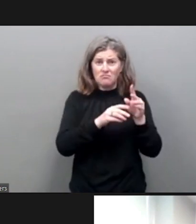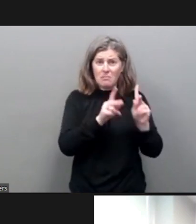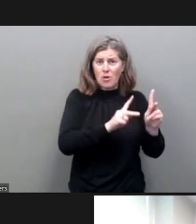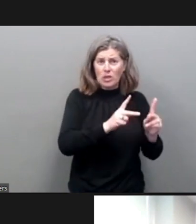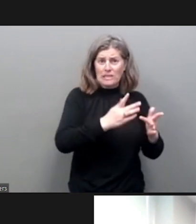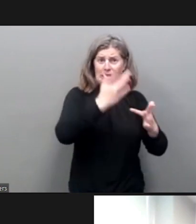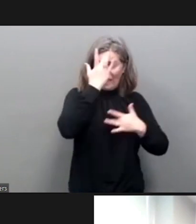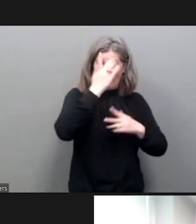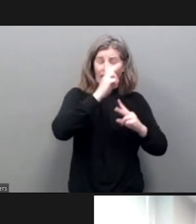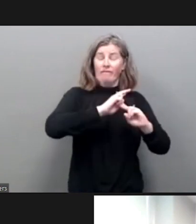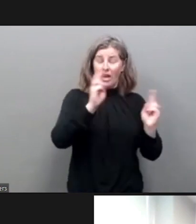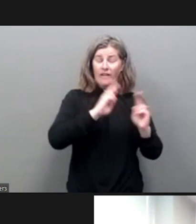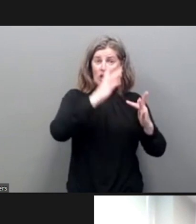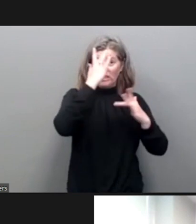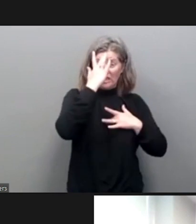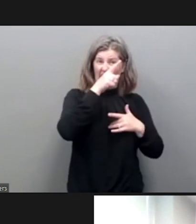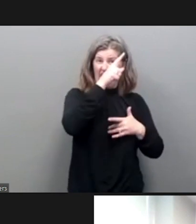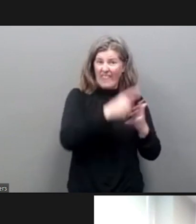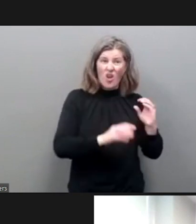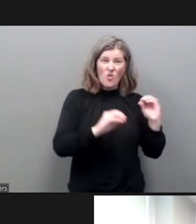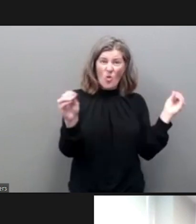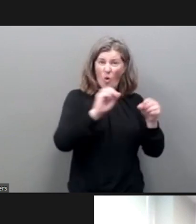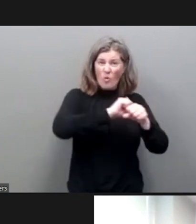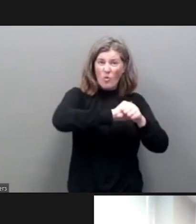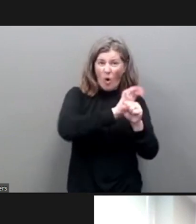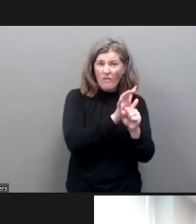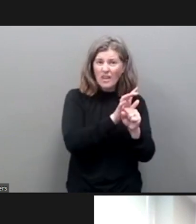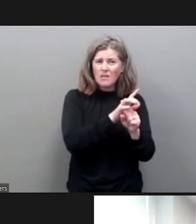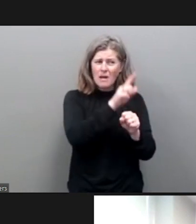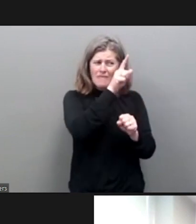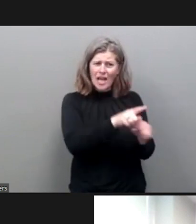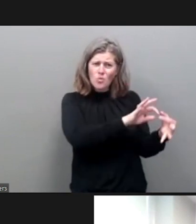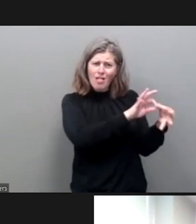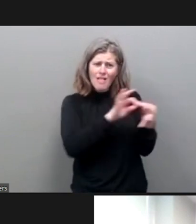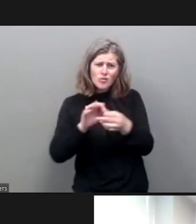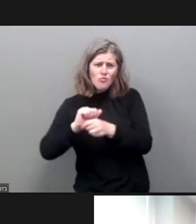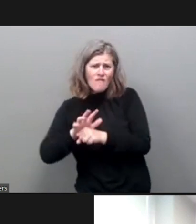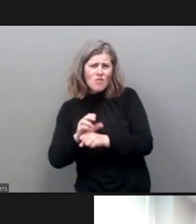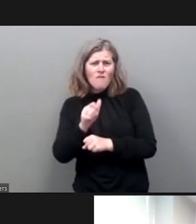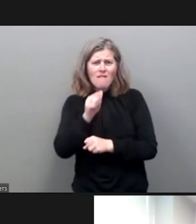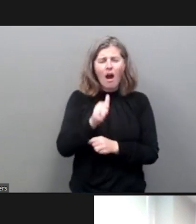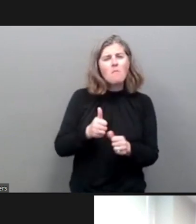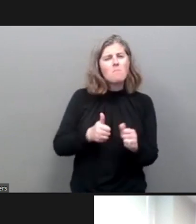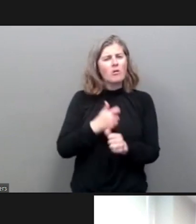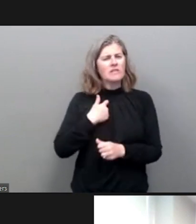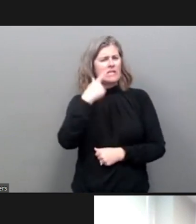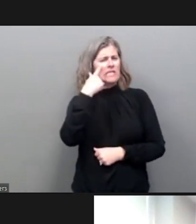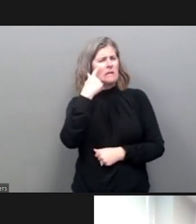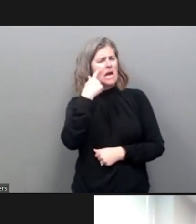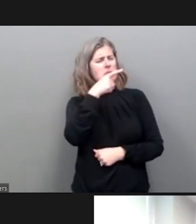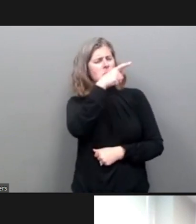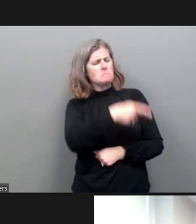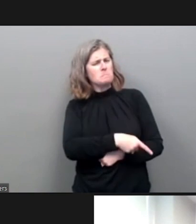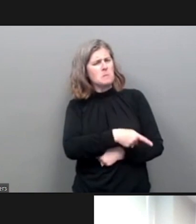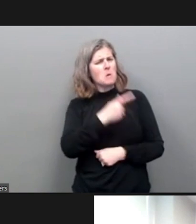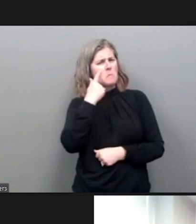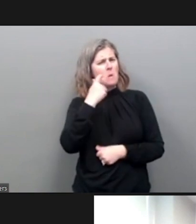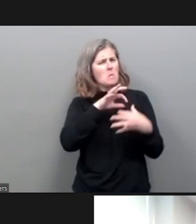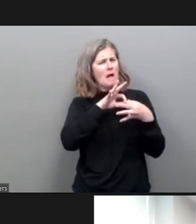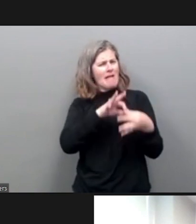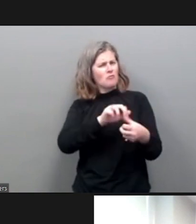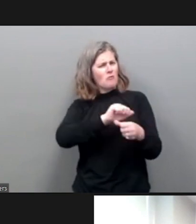COVID is related to the pandemic or not. Most of us think it is. Most of us think that